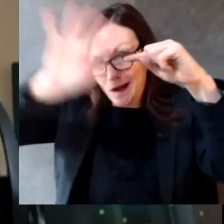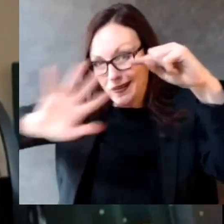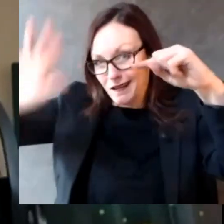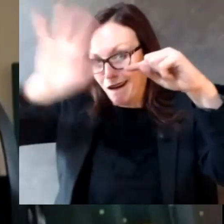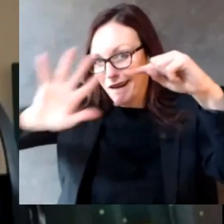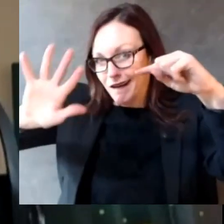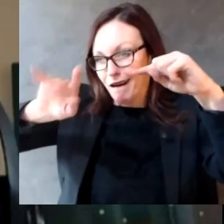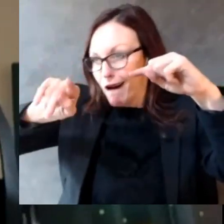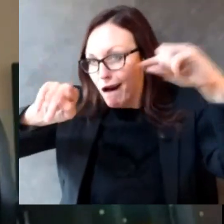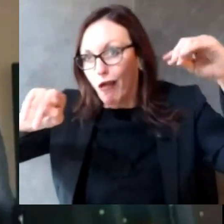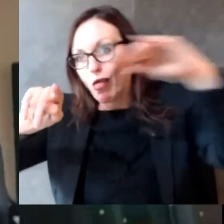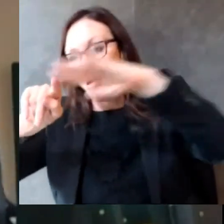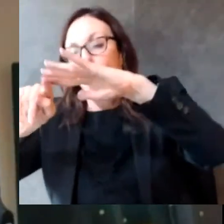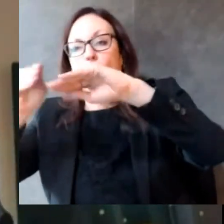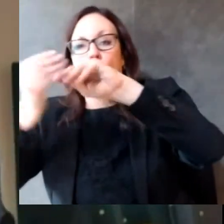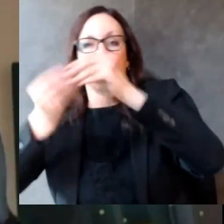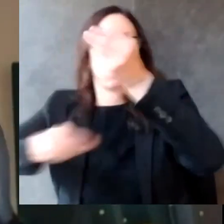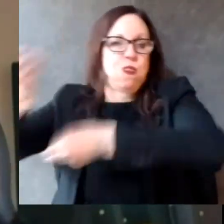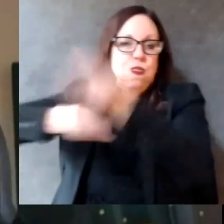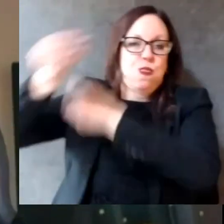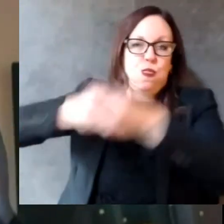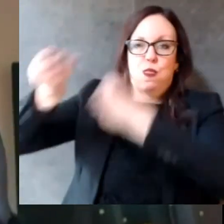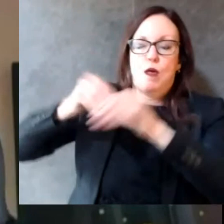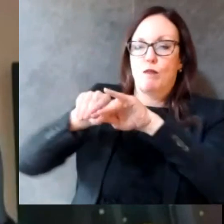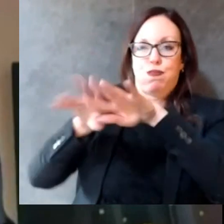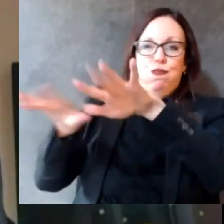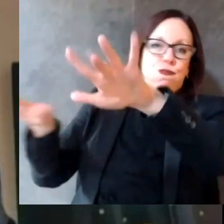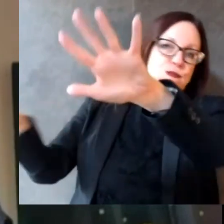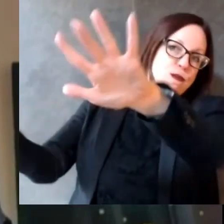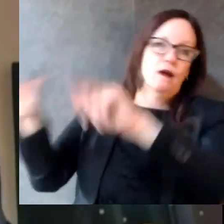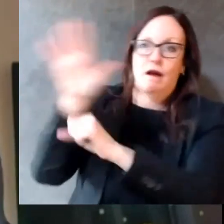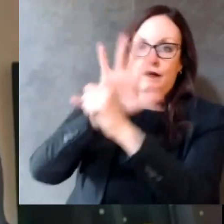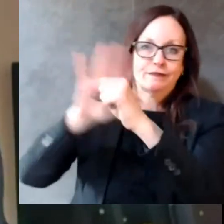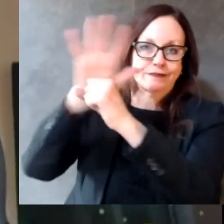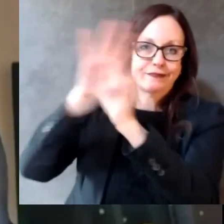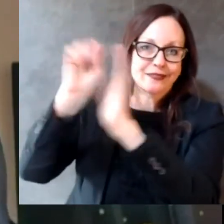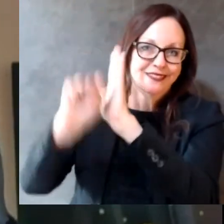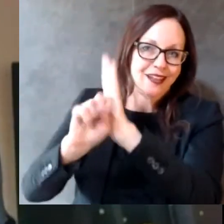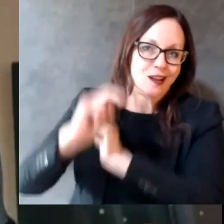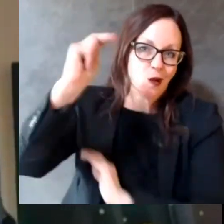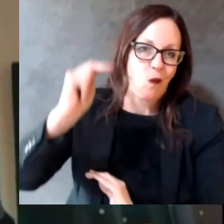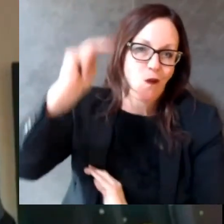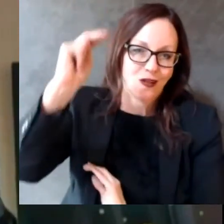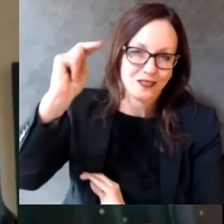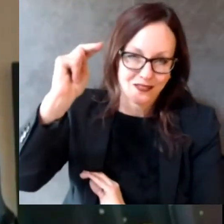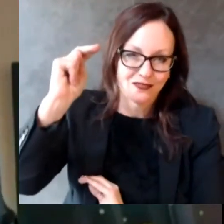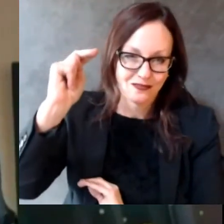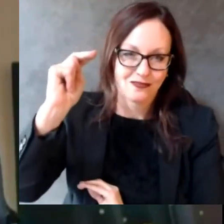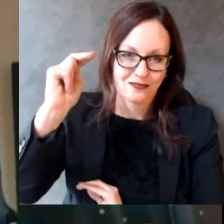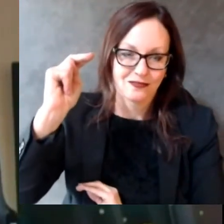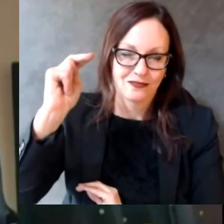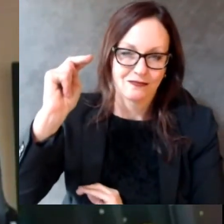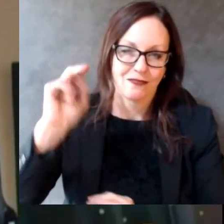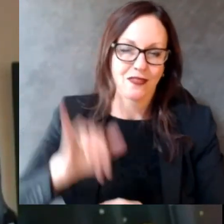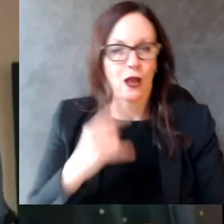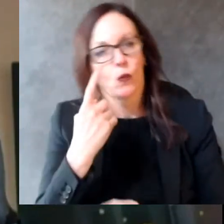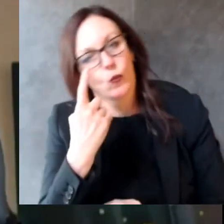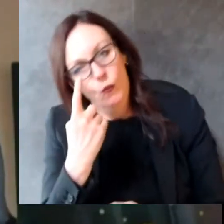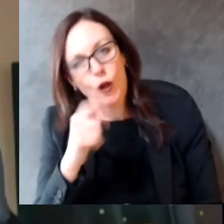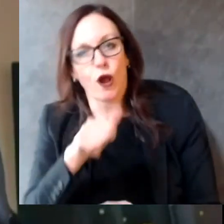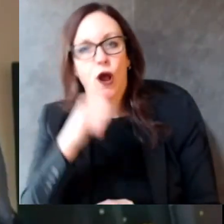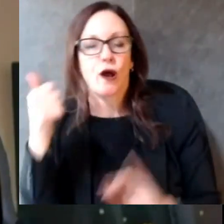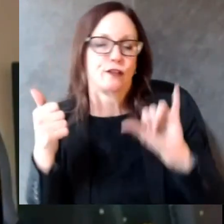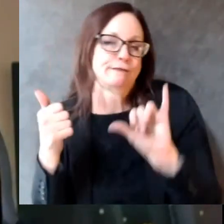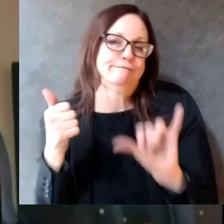no evidence from any of our hospitals, even though that they are, some hospitals are seeing